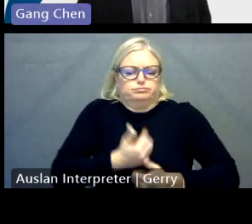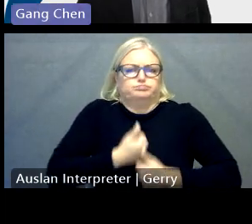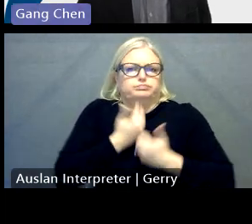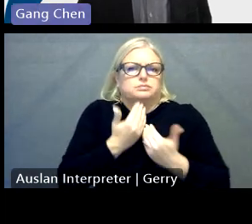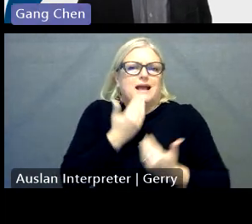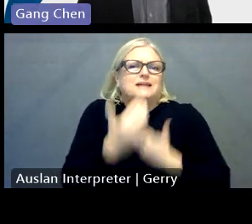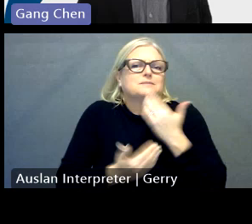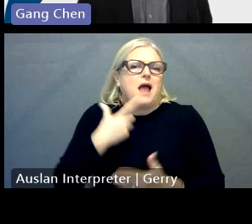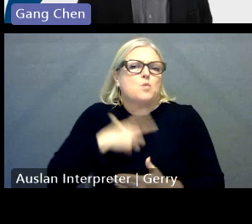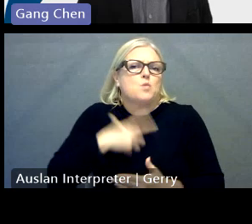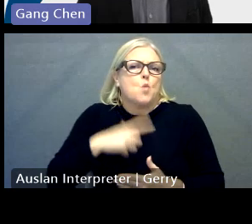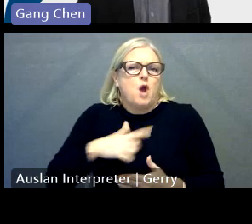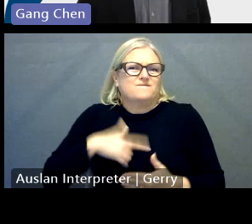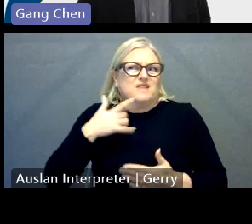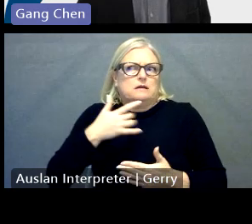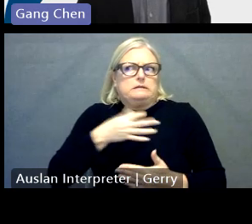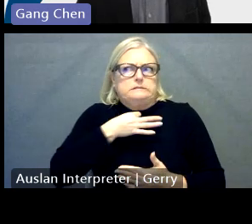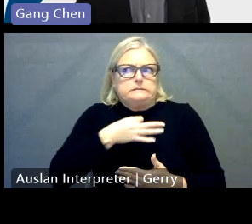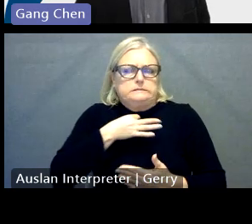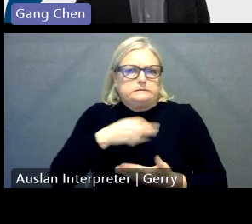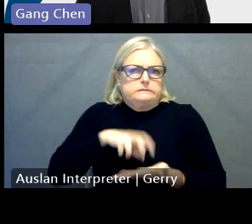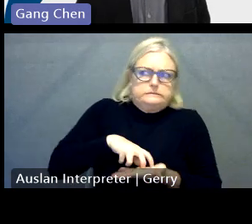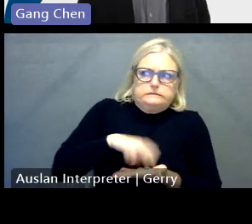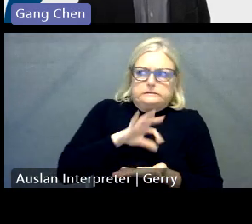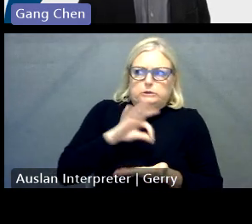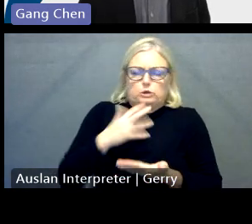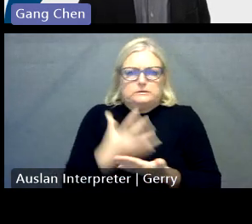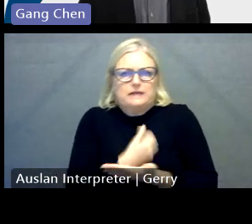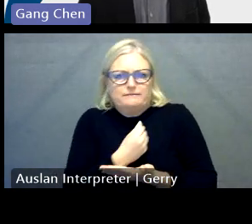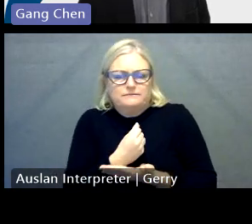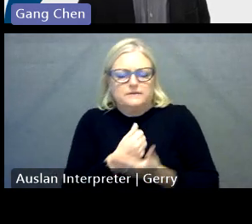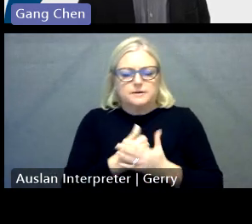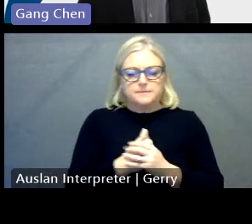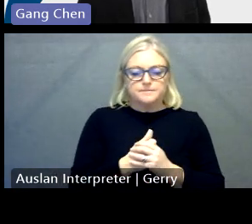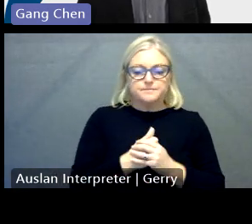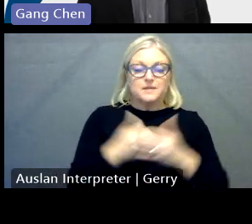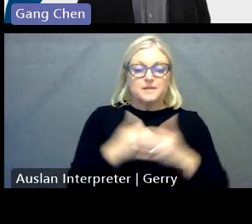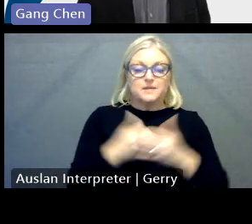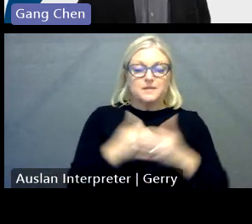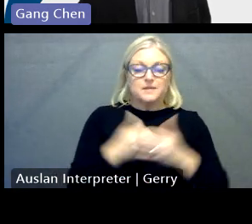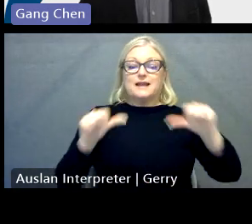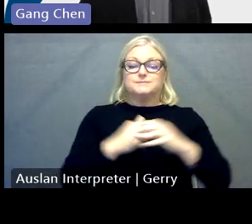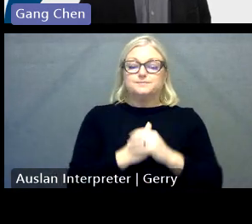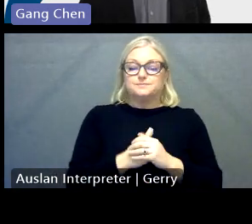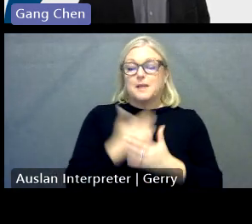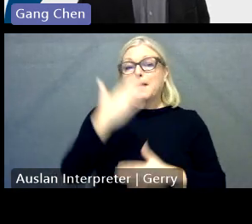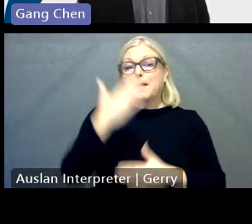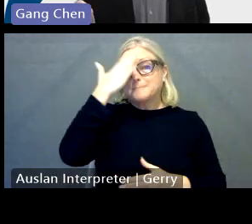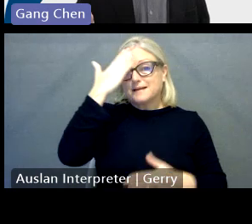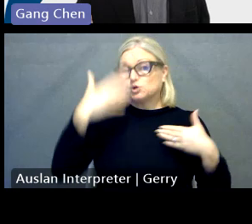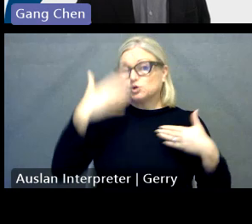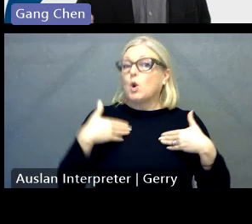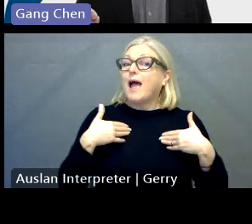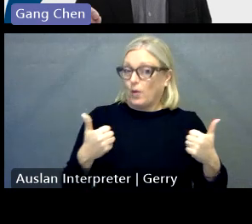Here is another example onto mental health, and this is easy English version. So as you can